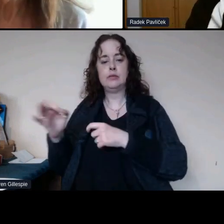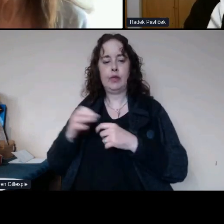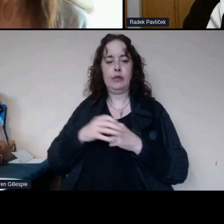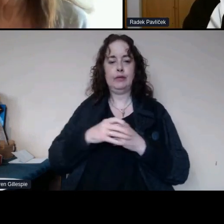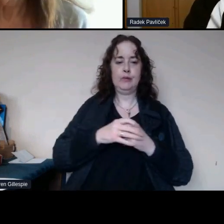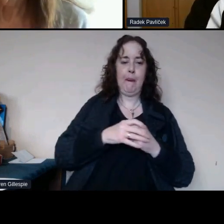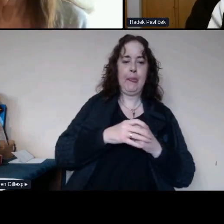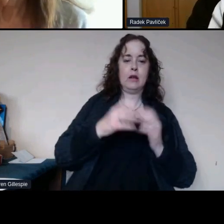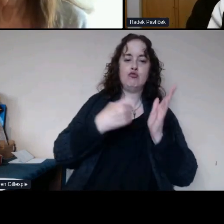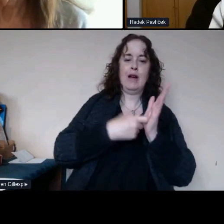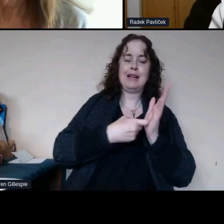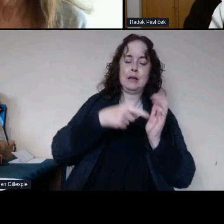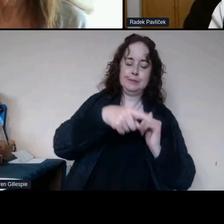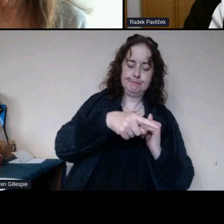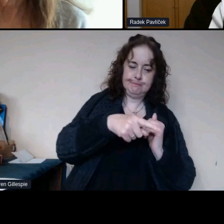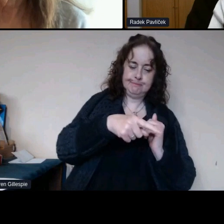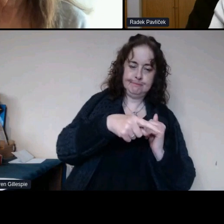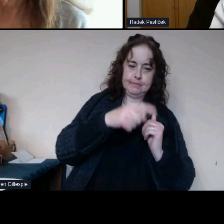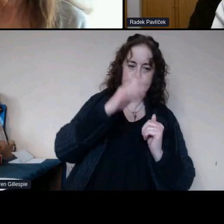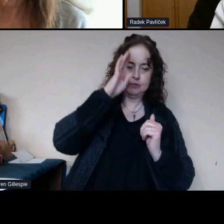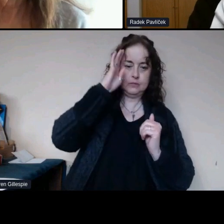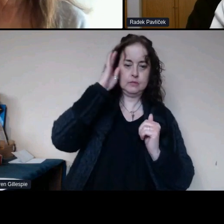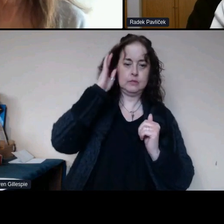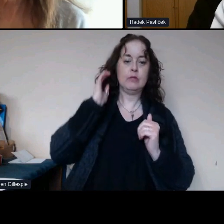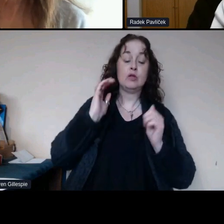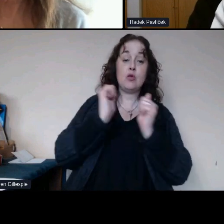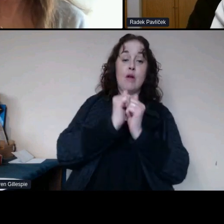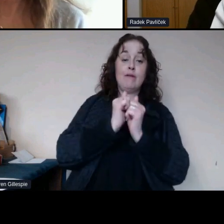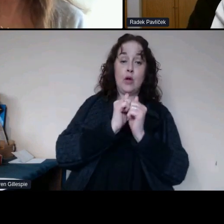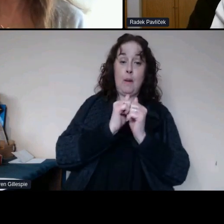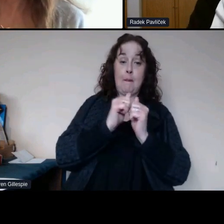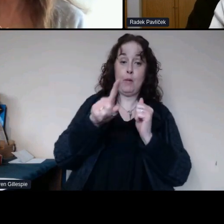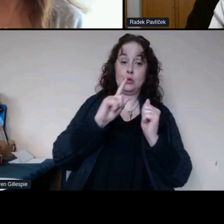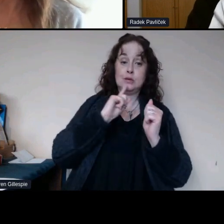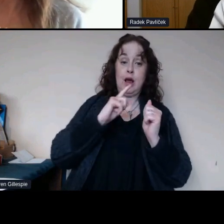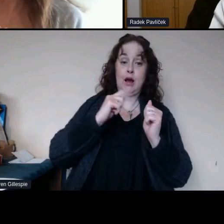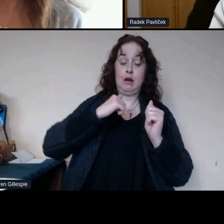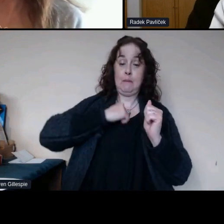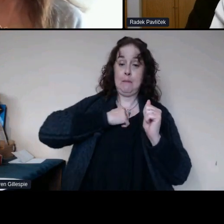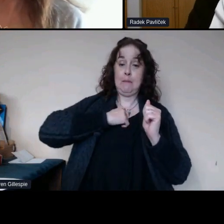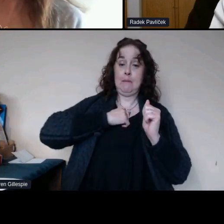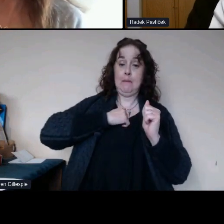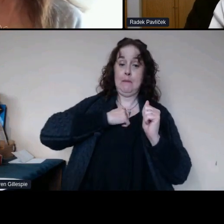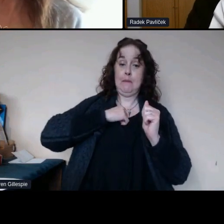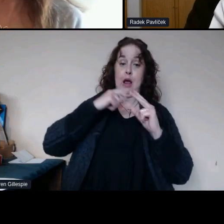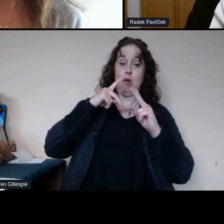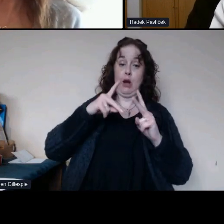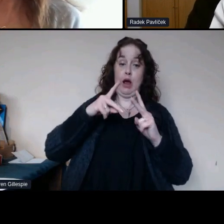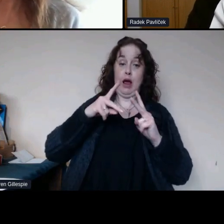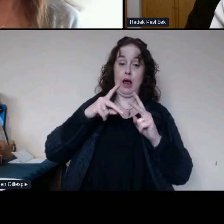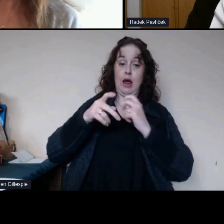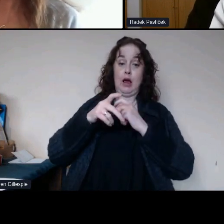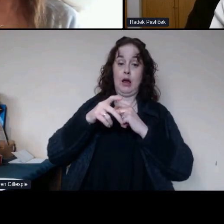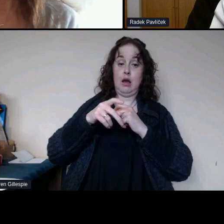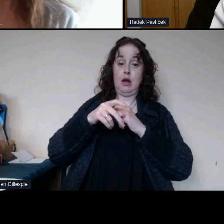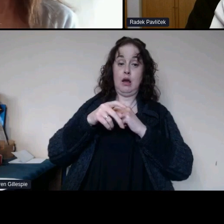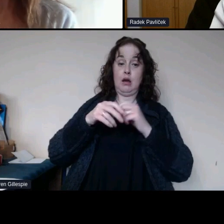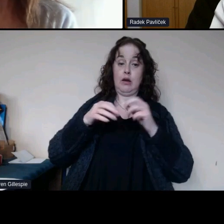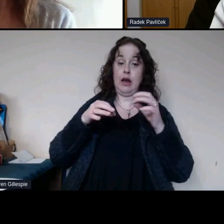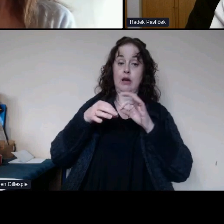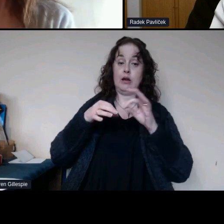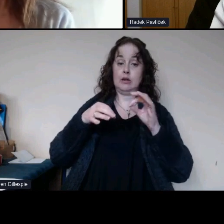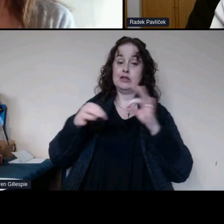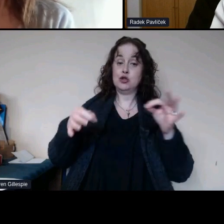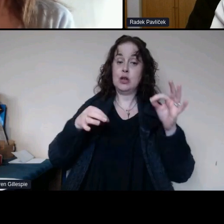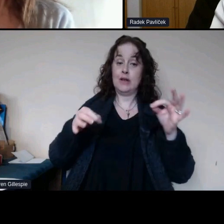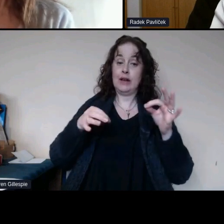absolutely, yes. Yeah, just to confirm what you said, and it was also my way. I have been active in an accessibility field for